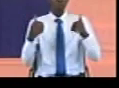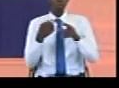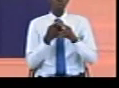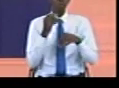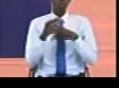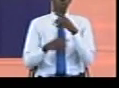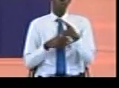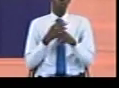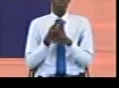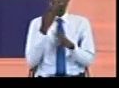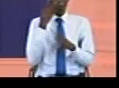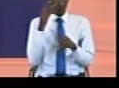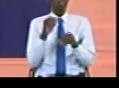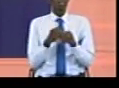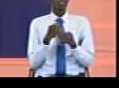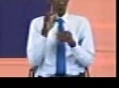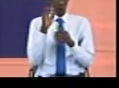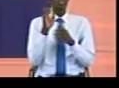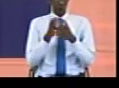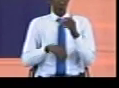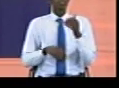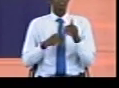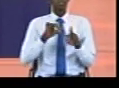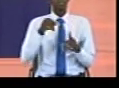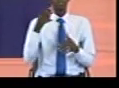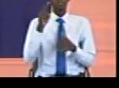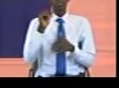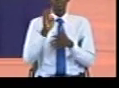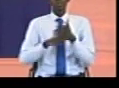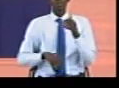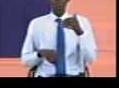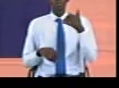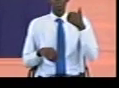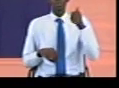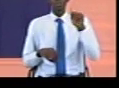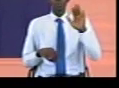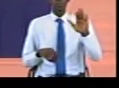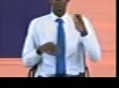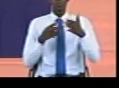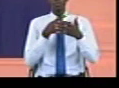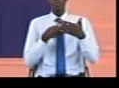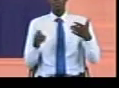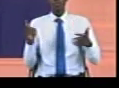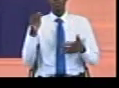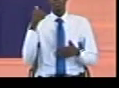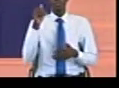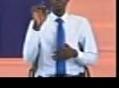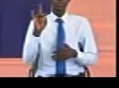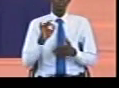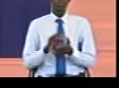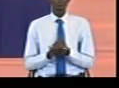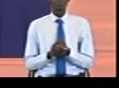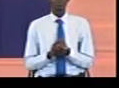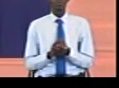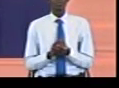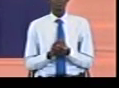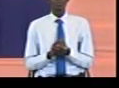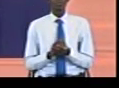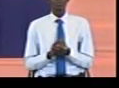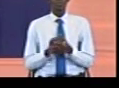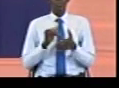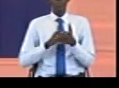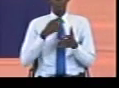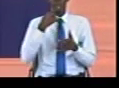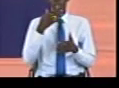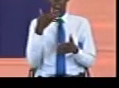chapter 15. Chapter 15 of John. I'm reading from verse 18. It says in chapter